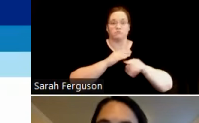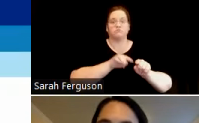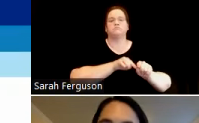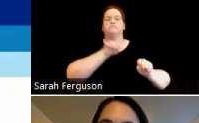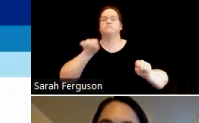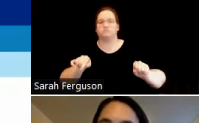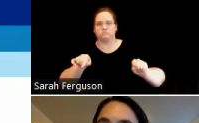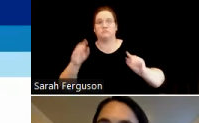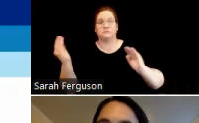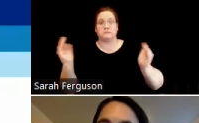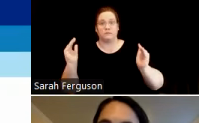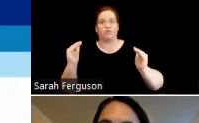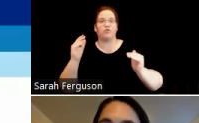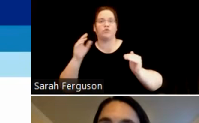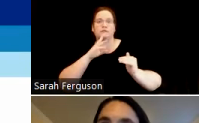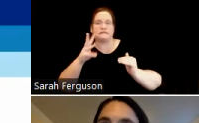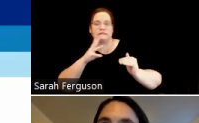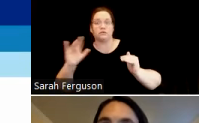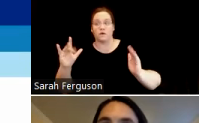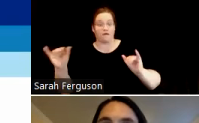serious adverse events related to the vaccine.